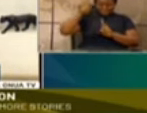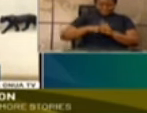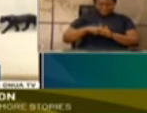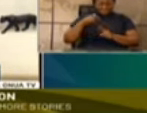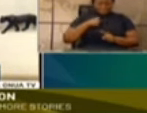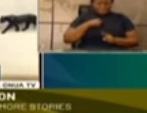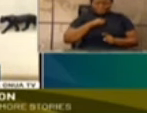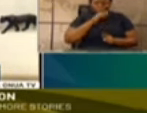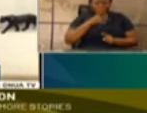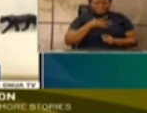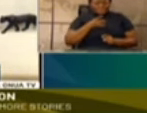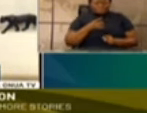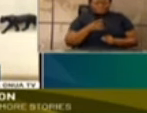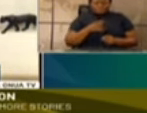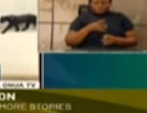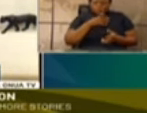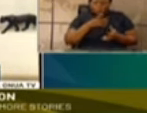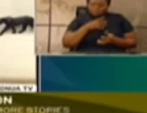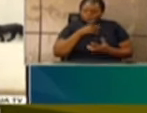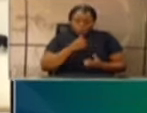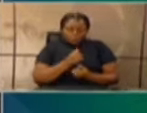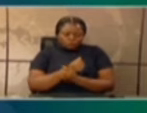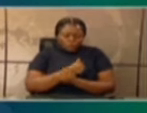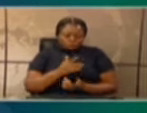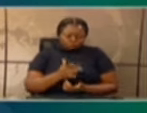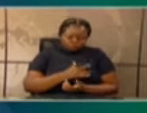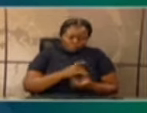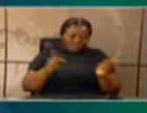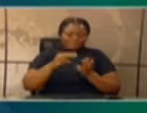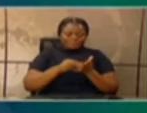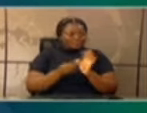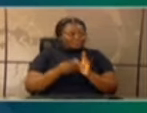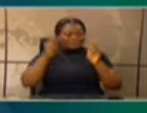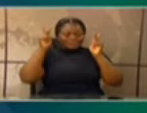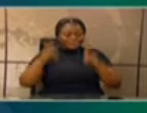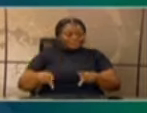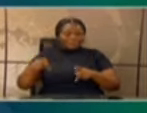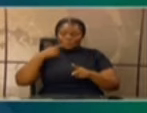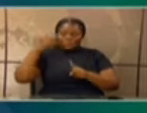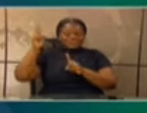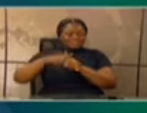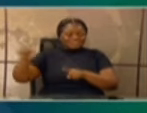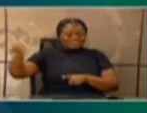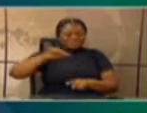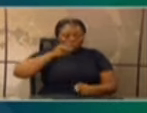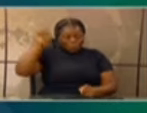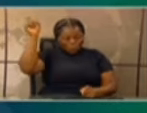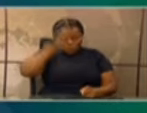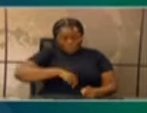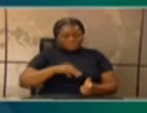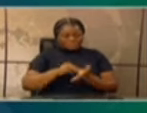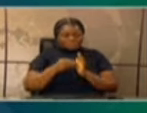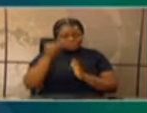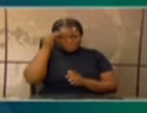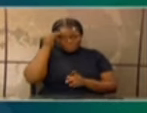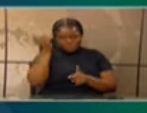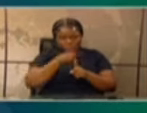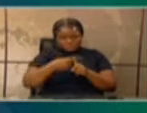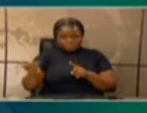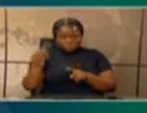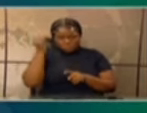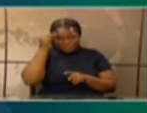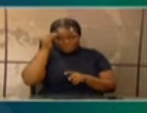so pekwan papa ma wa sa mampani no onye nyansafo ono ne party wuto abetia wo eti se wadwe ya sei adwe